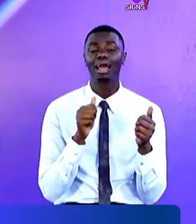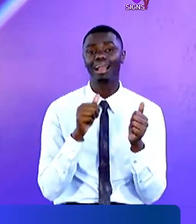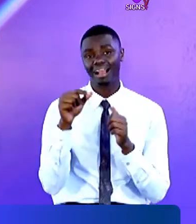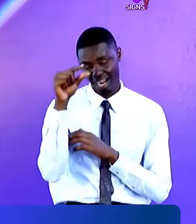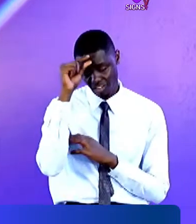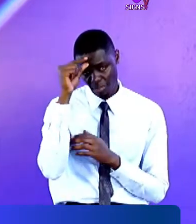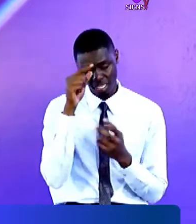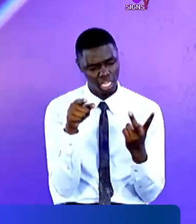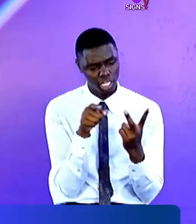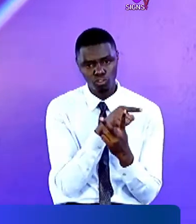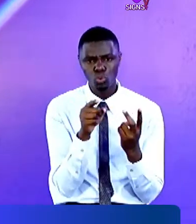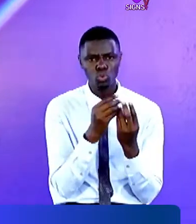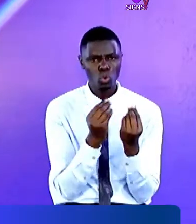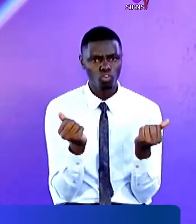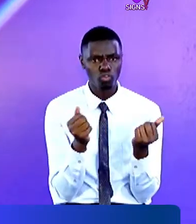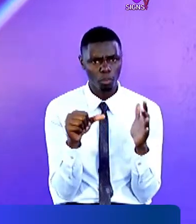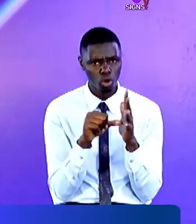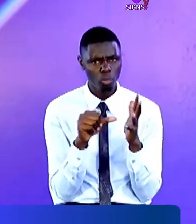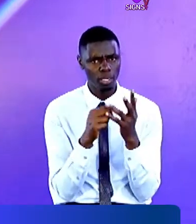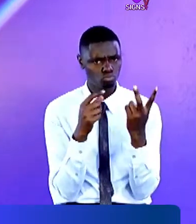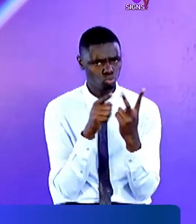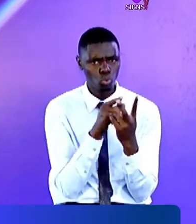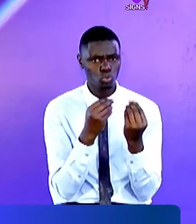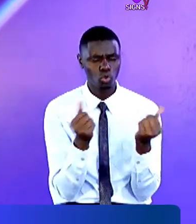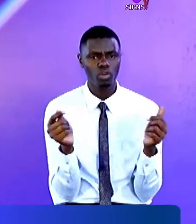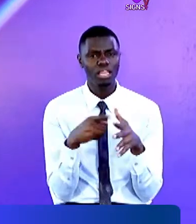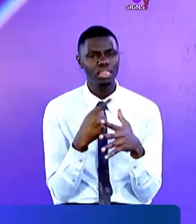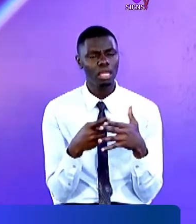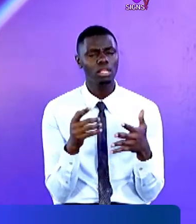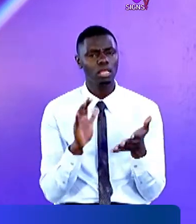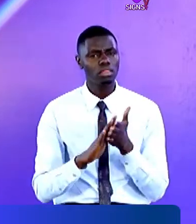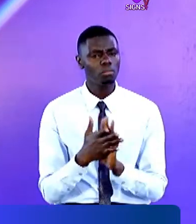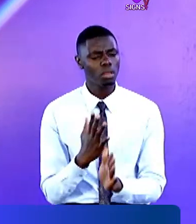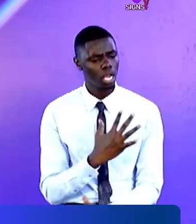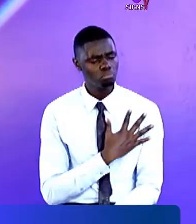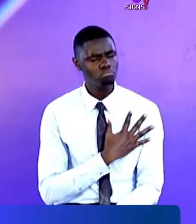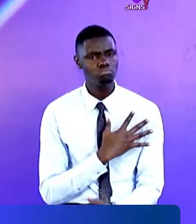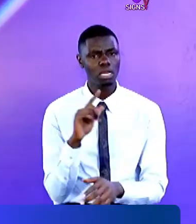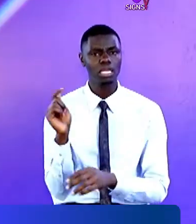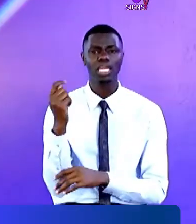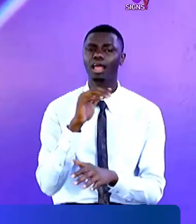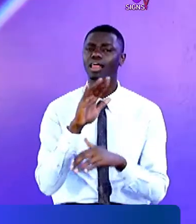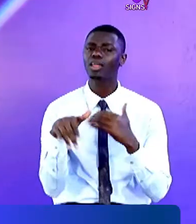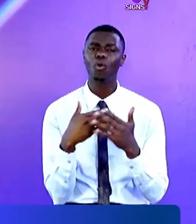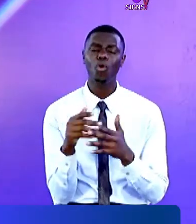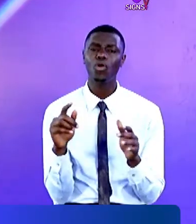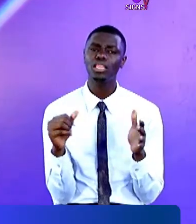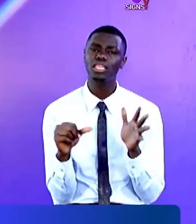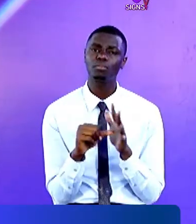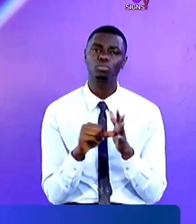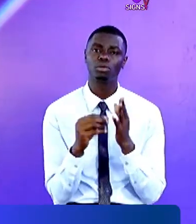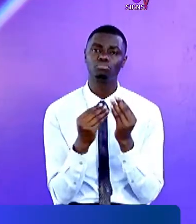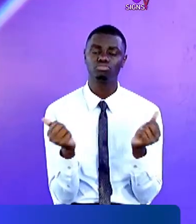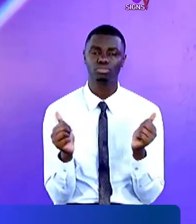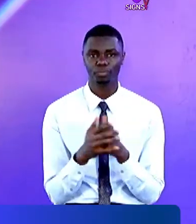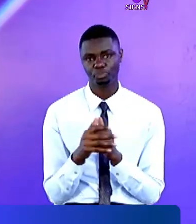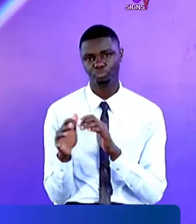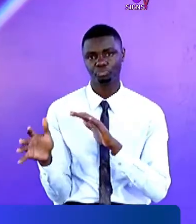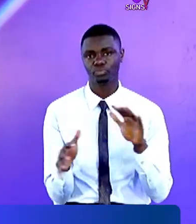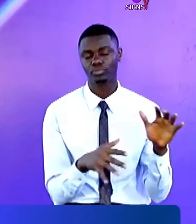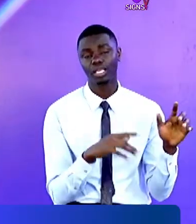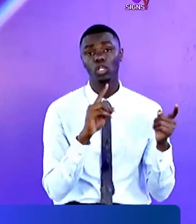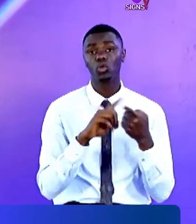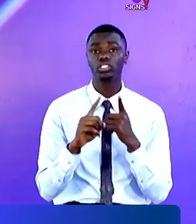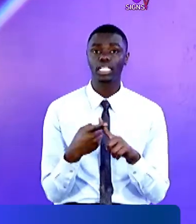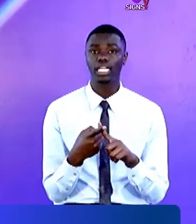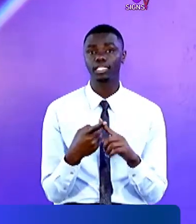two problems can be solved and they become patriotic Kenyans, then all these problems are very easy to solve. The Standard, of course, have covered the story